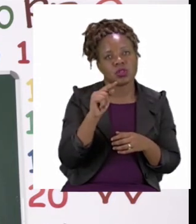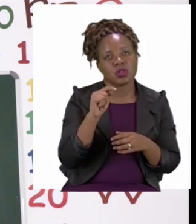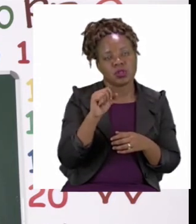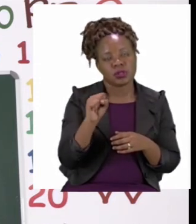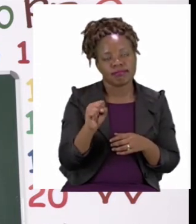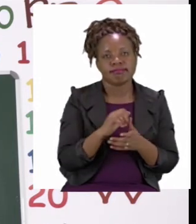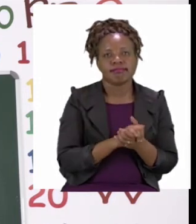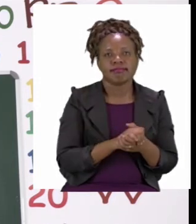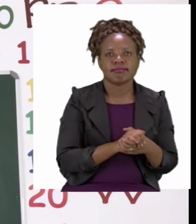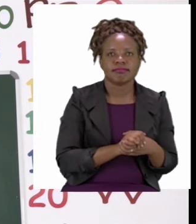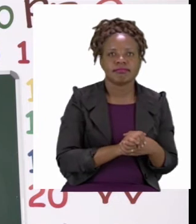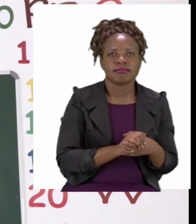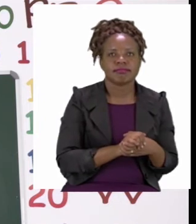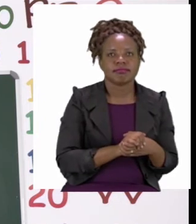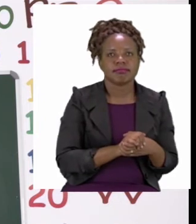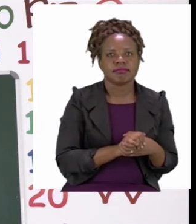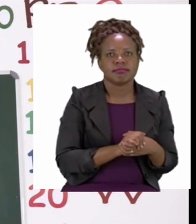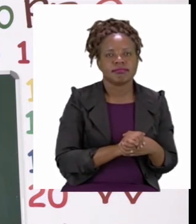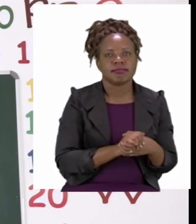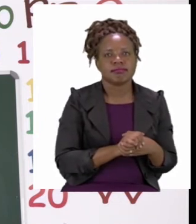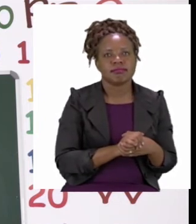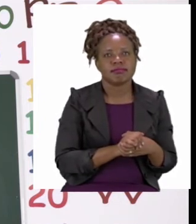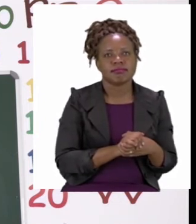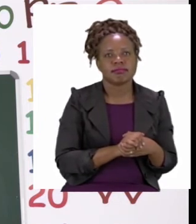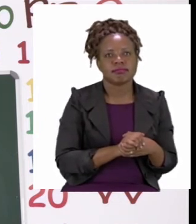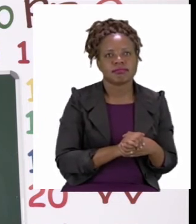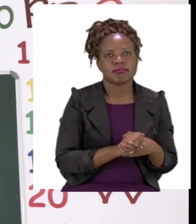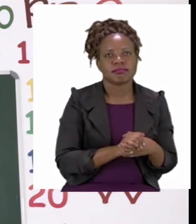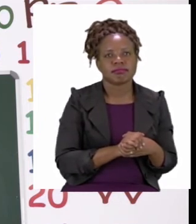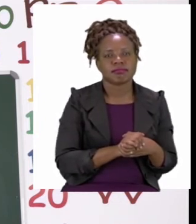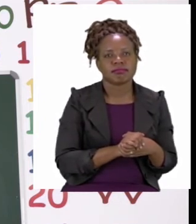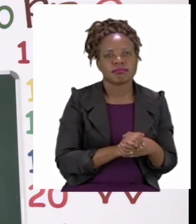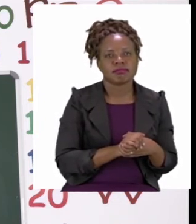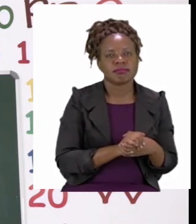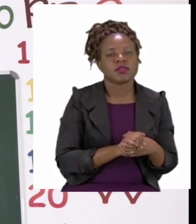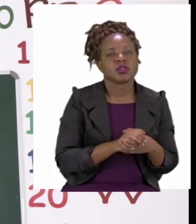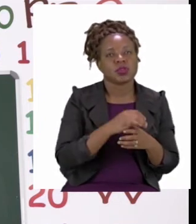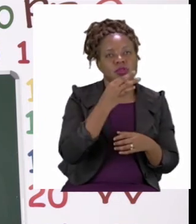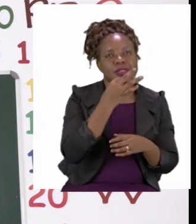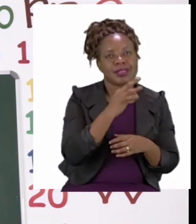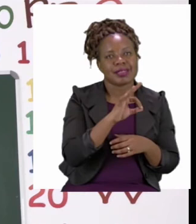So we have now completed our decomposing. We have broken down